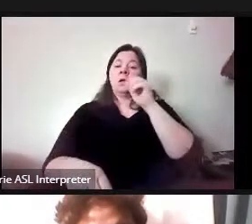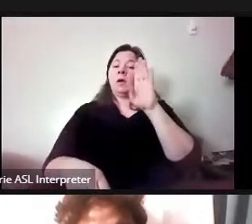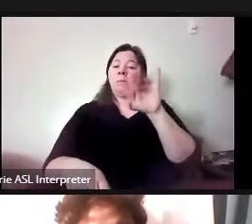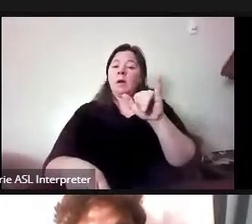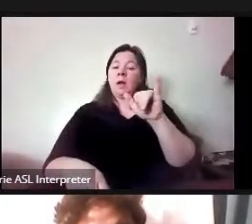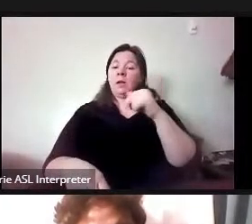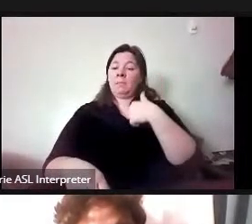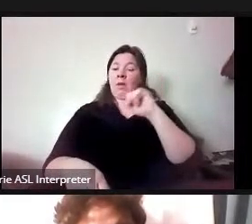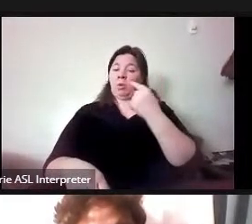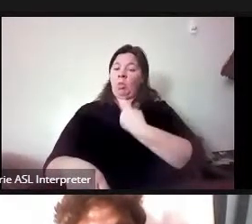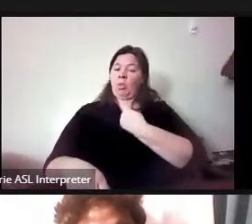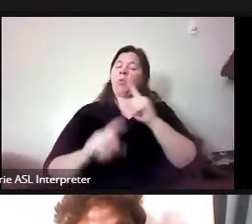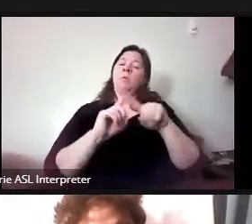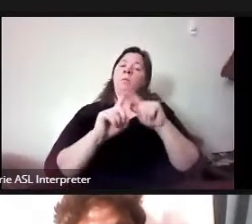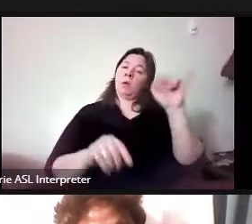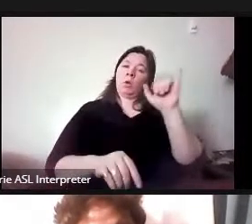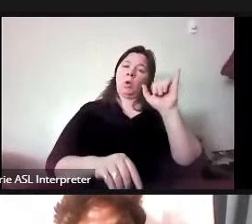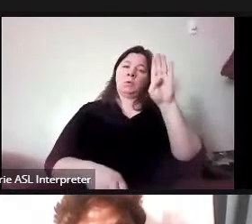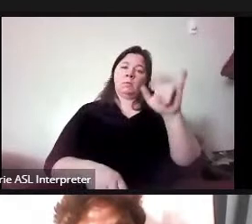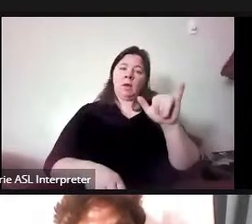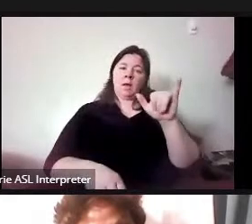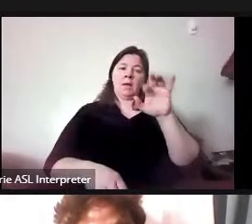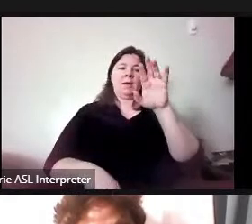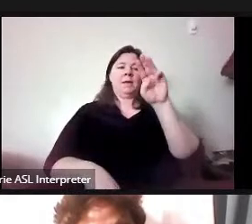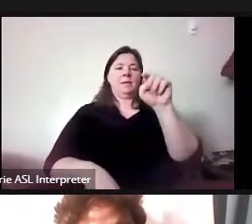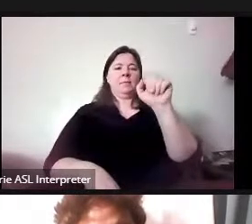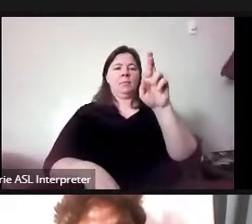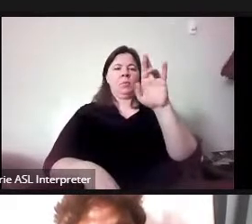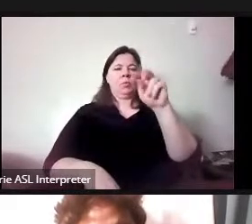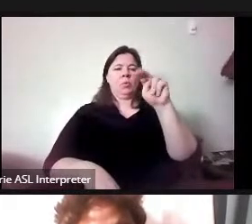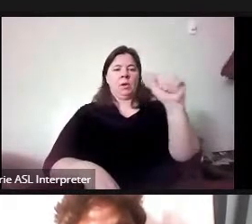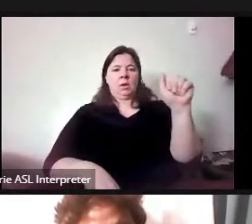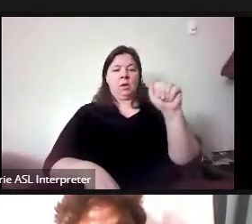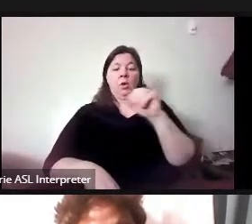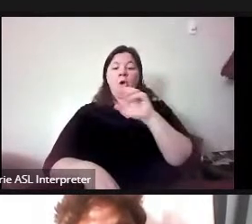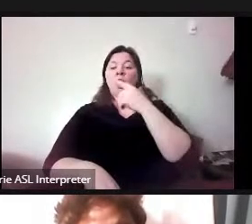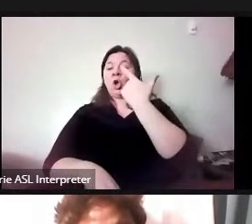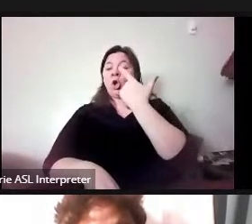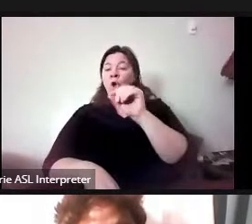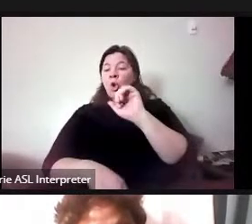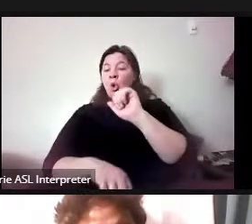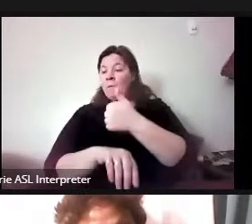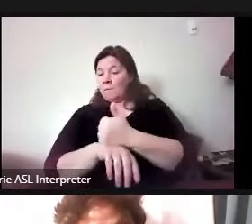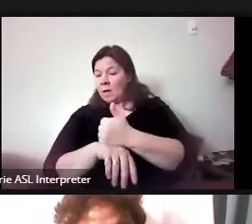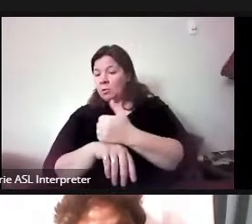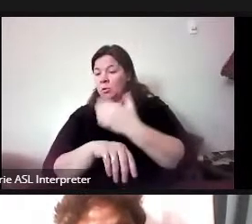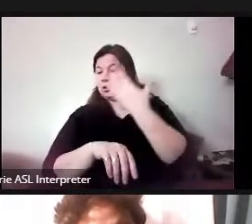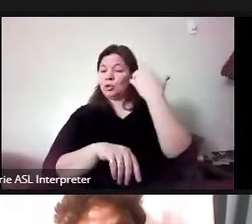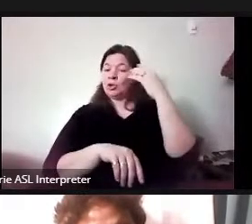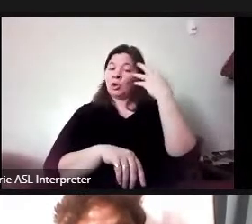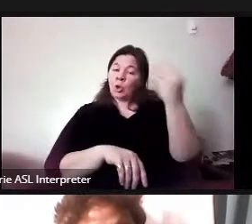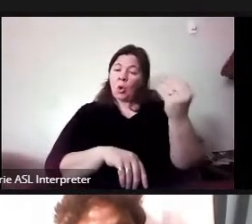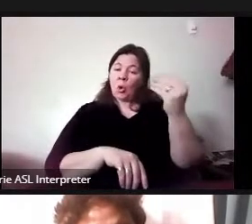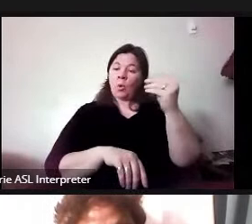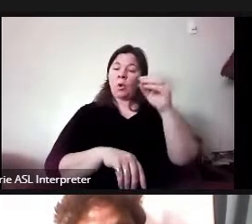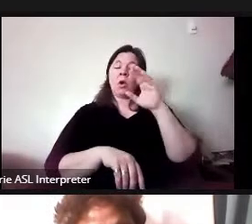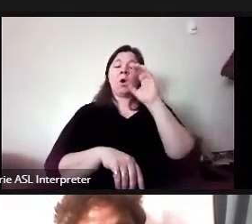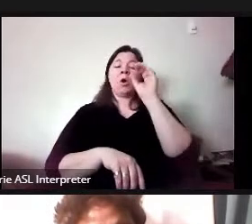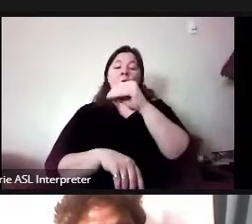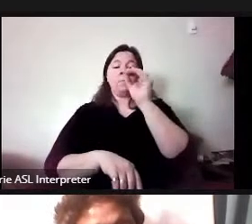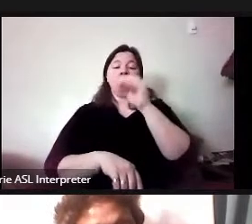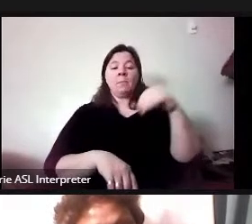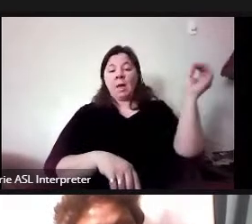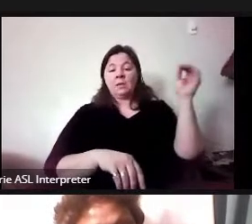Marina herself. Go, founders, go. The Onpassive way, built by design. Woo! Words